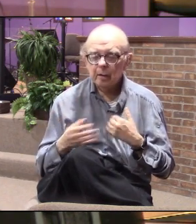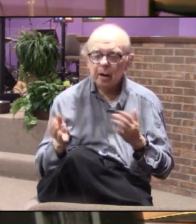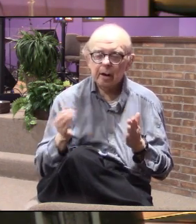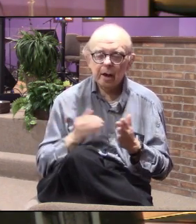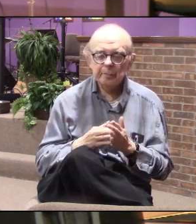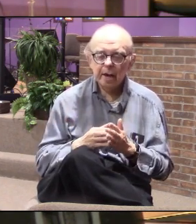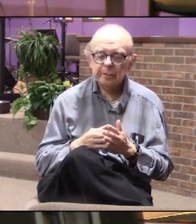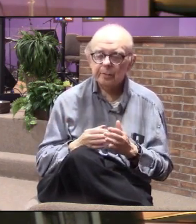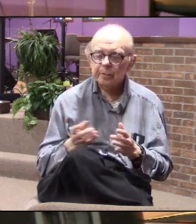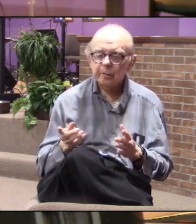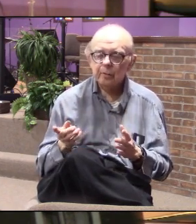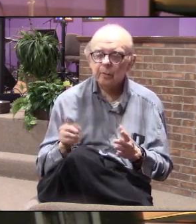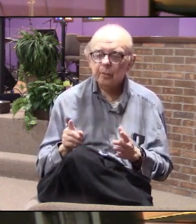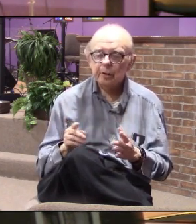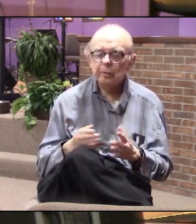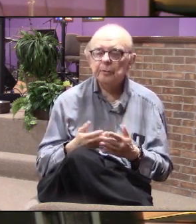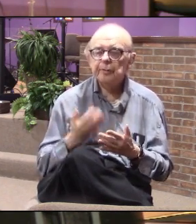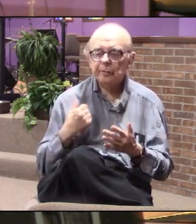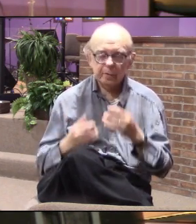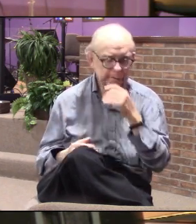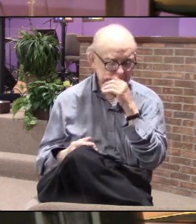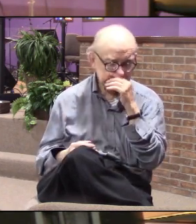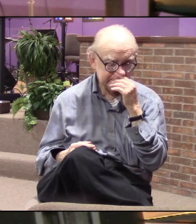that you were in before.